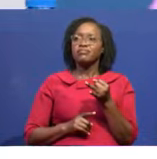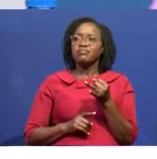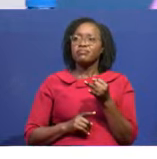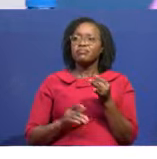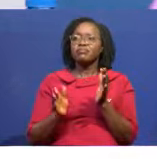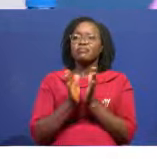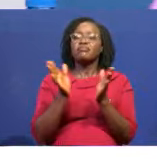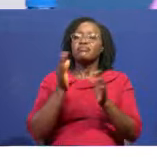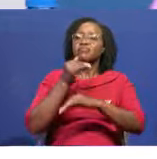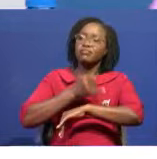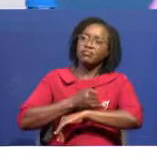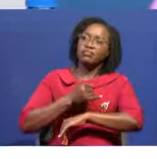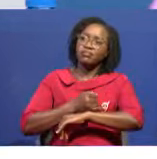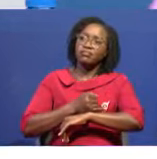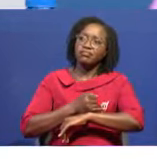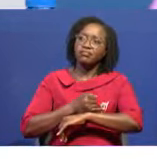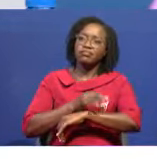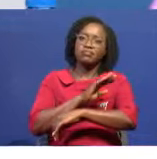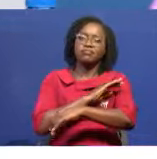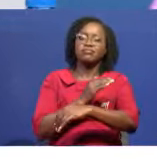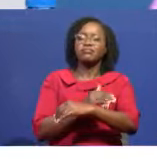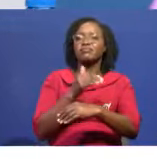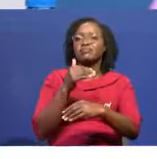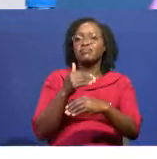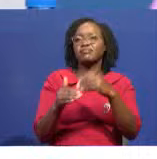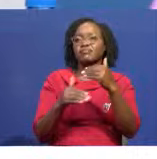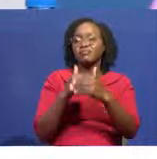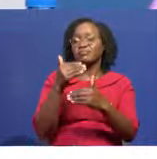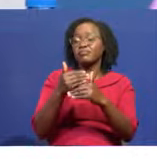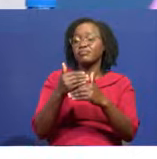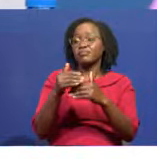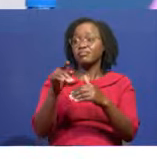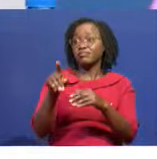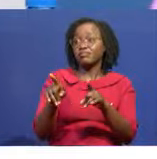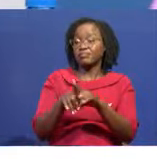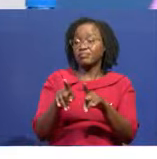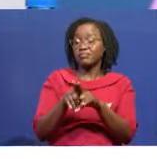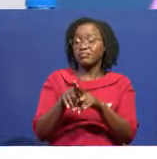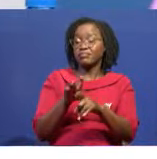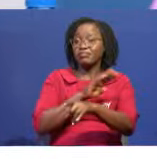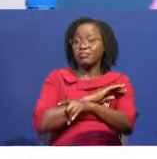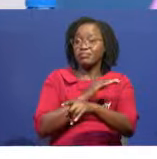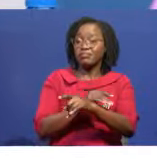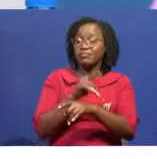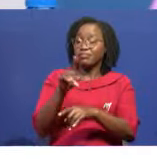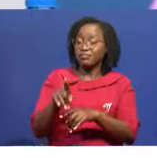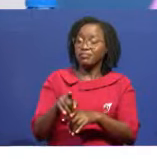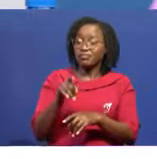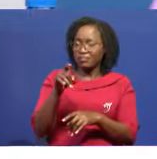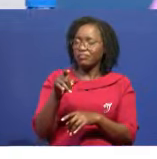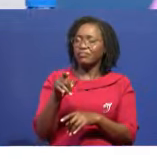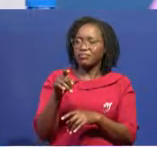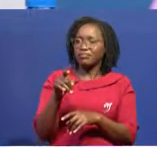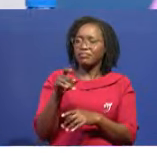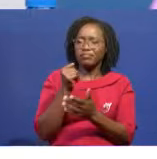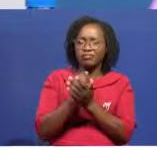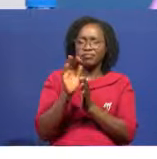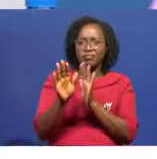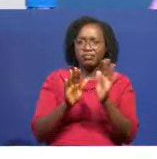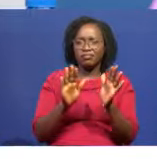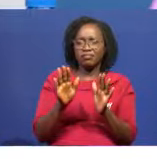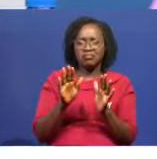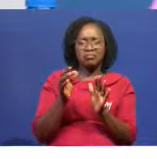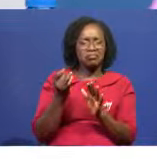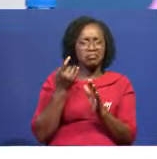the public institutions, capacity building. We still need to do a lot of capacity building with your officers. They still do